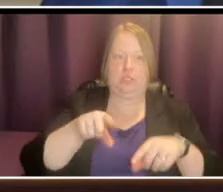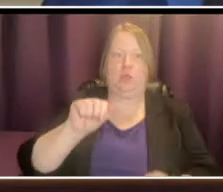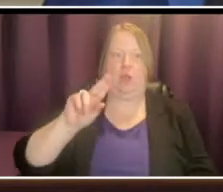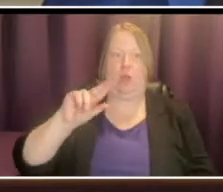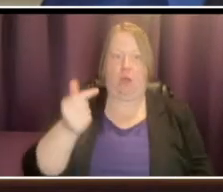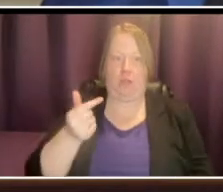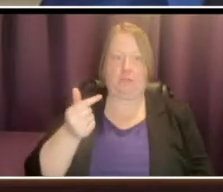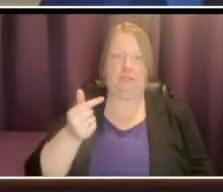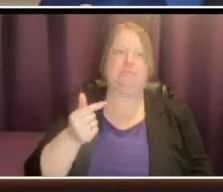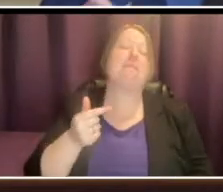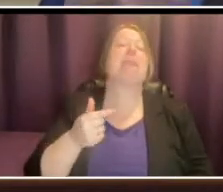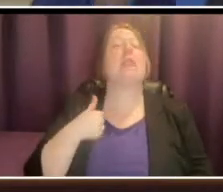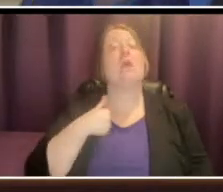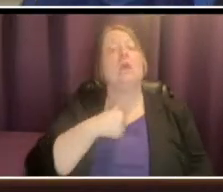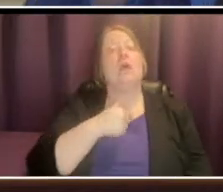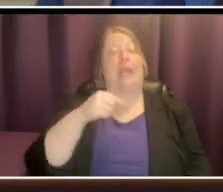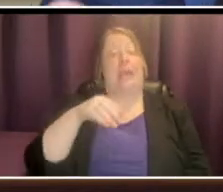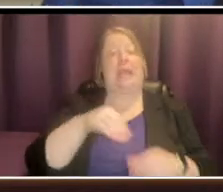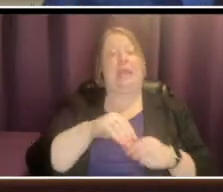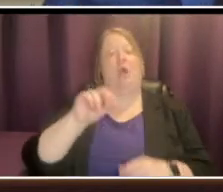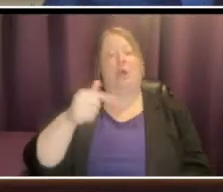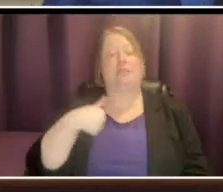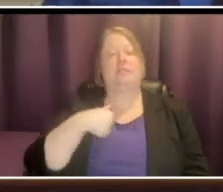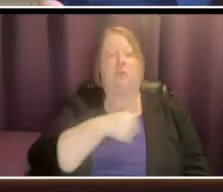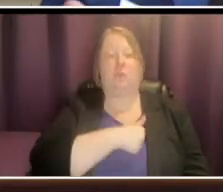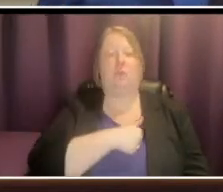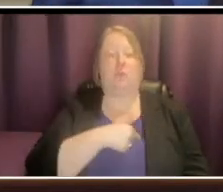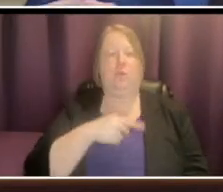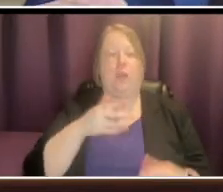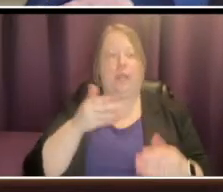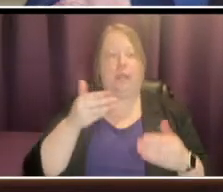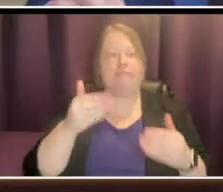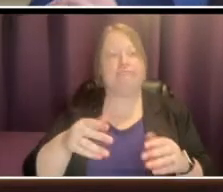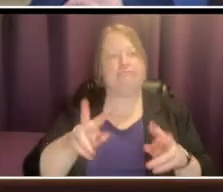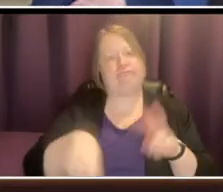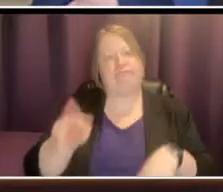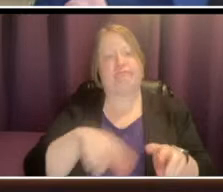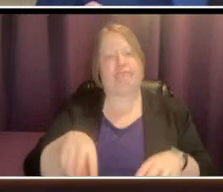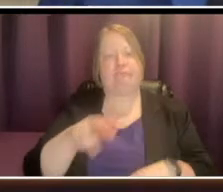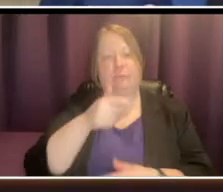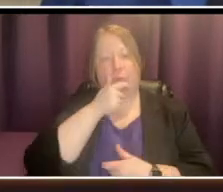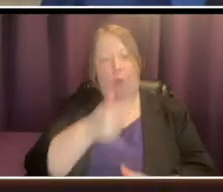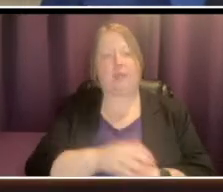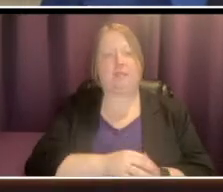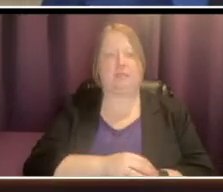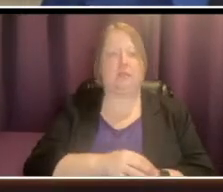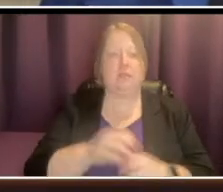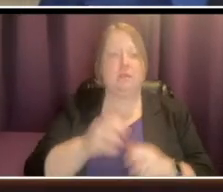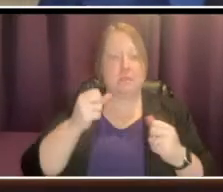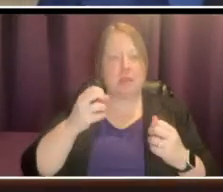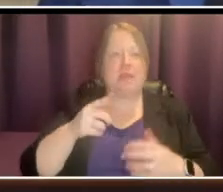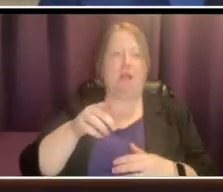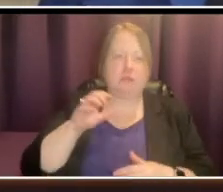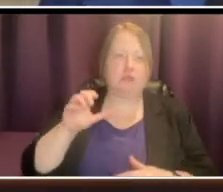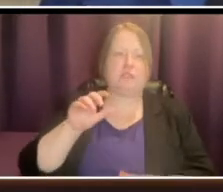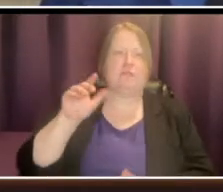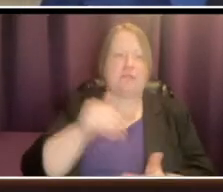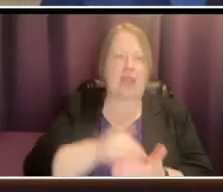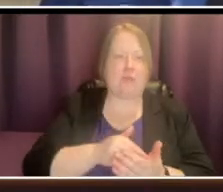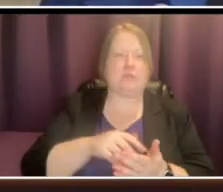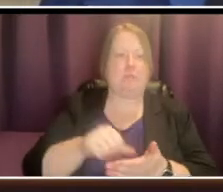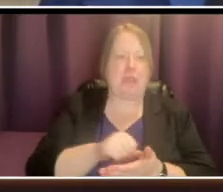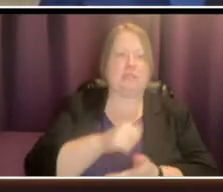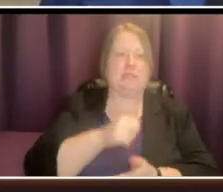thousands of pages and multiple hours of that material, providing substantial new evidence about what happened on